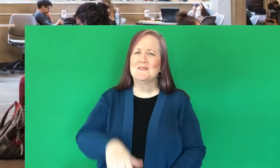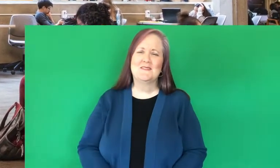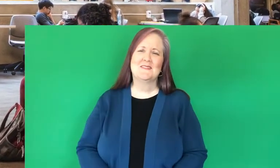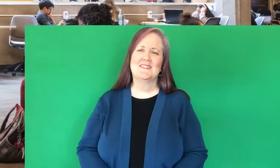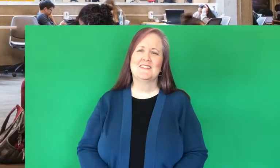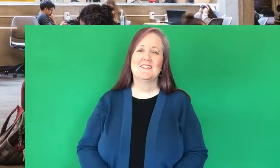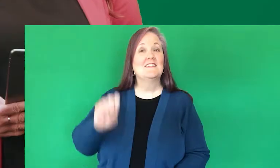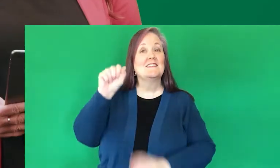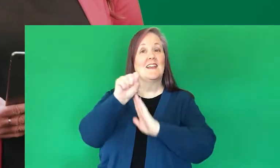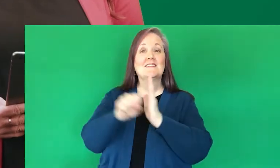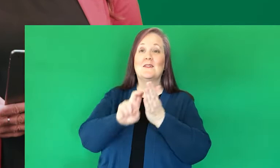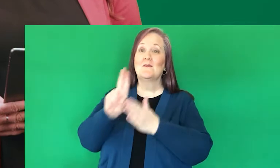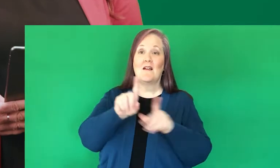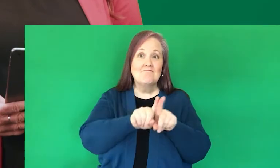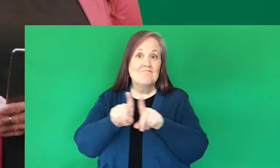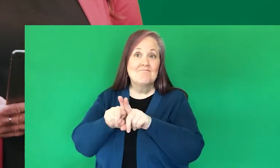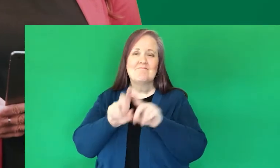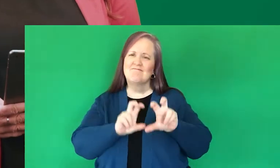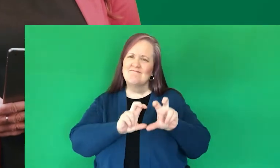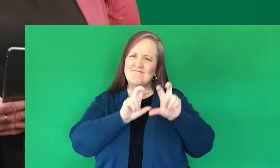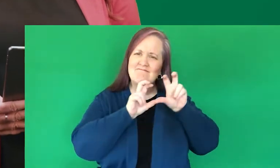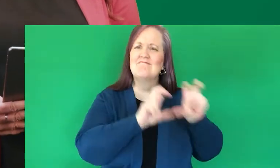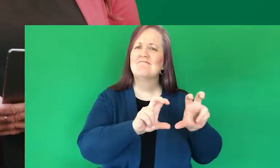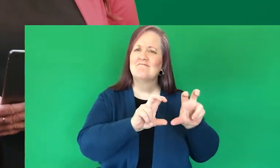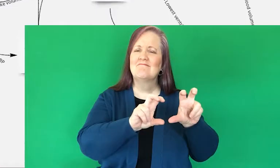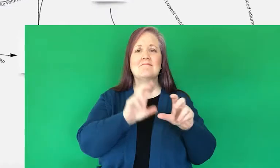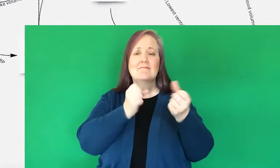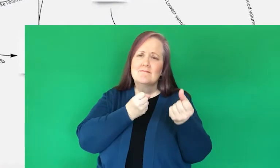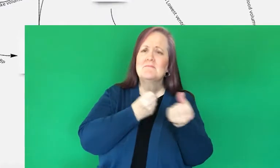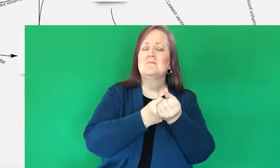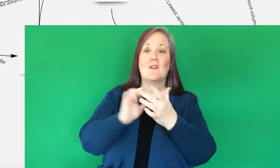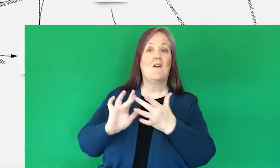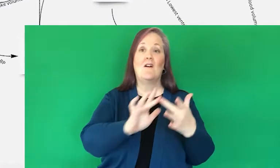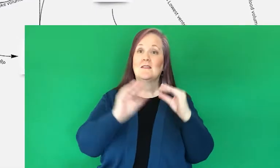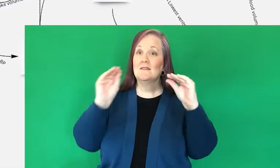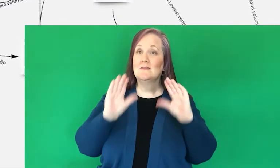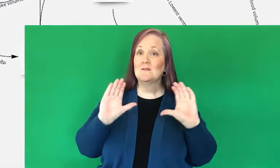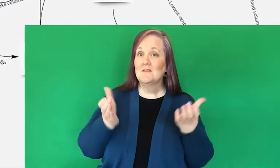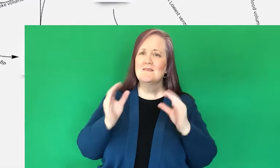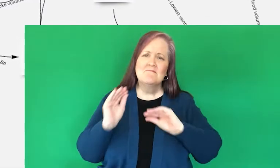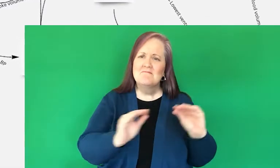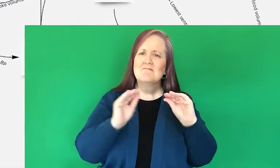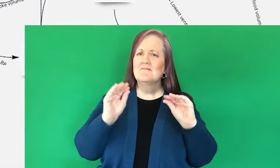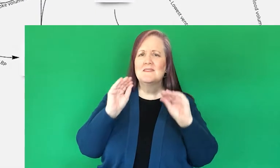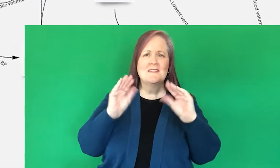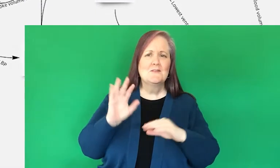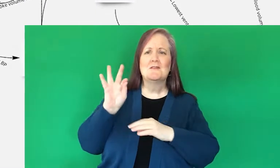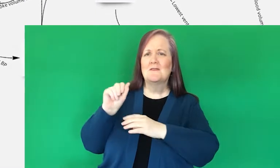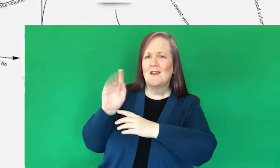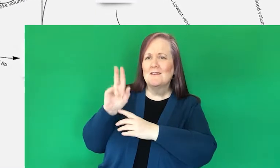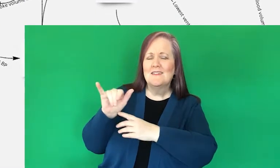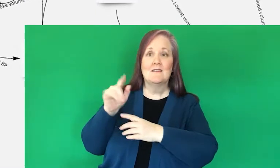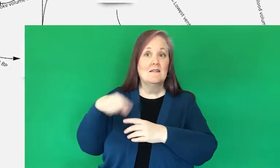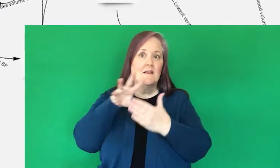out. Sacramento State also invested significantly to support an online teacher training to help Sacramento